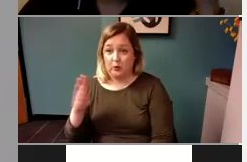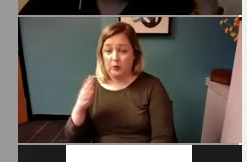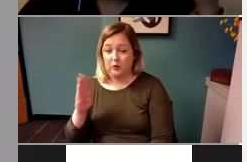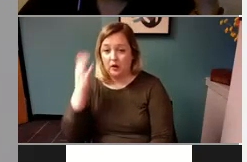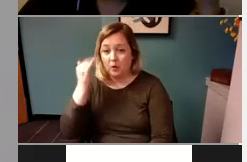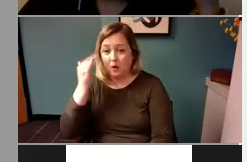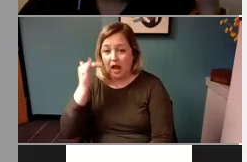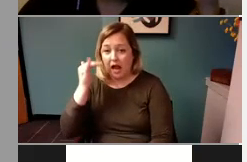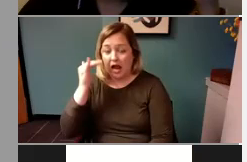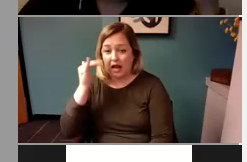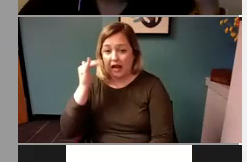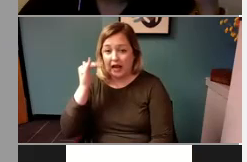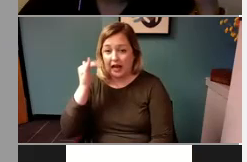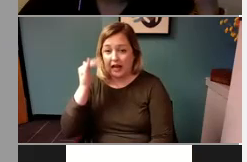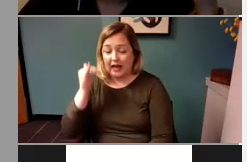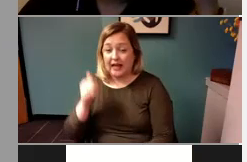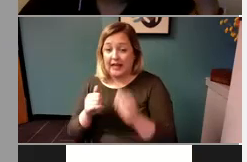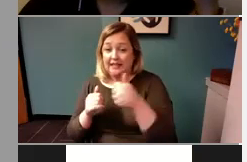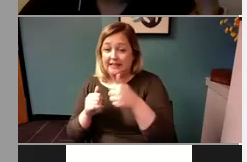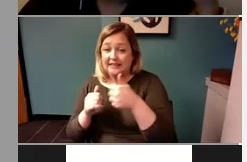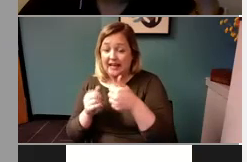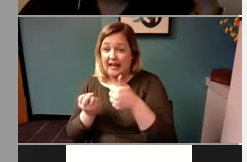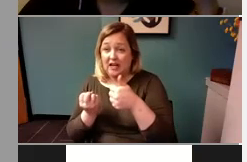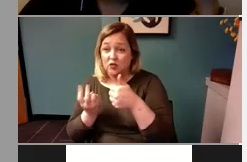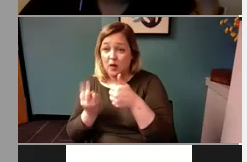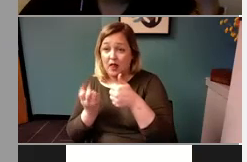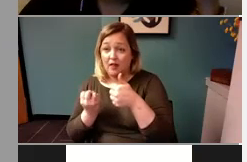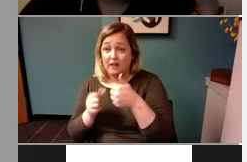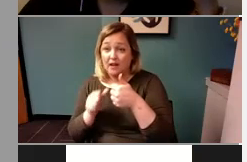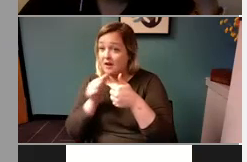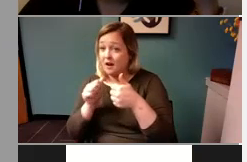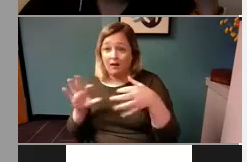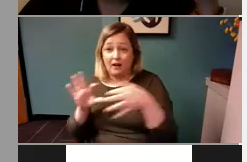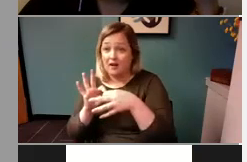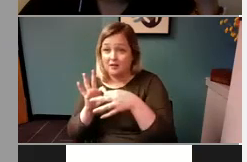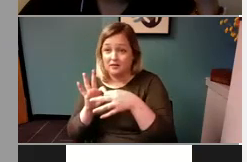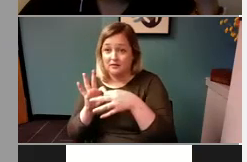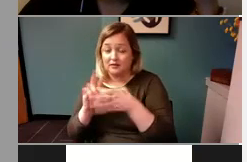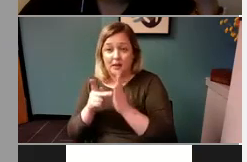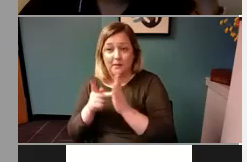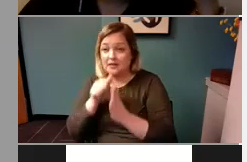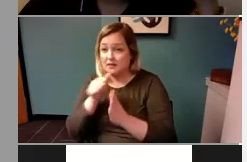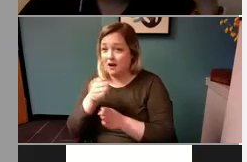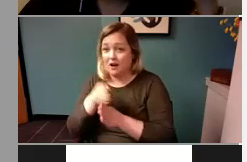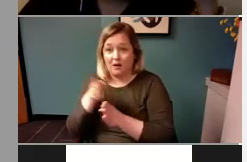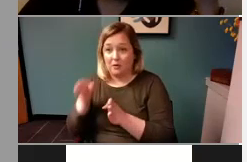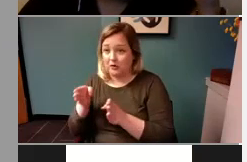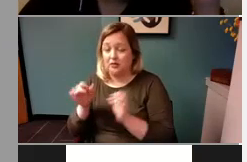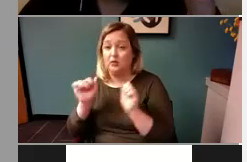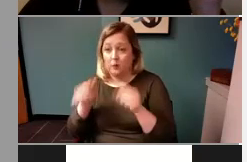not neighboring, and we can have blue for both 10 and 12 because 1 is red. Similar to that, we can also